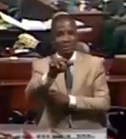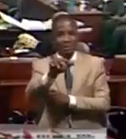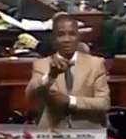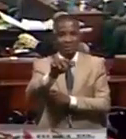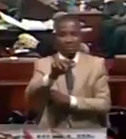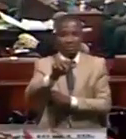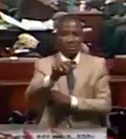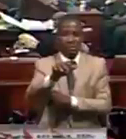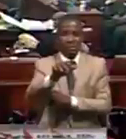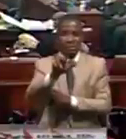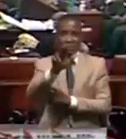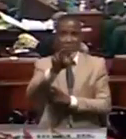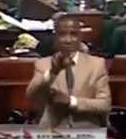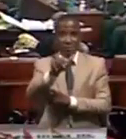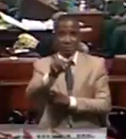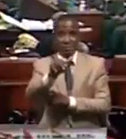16.